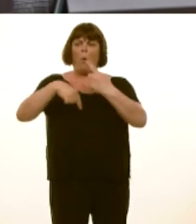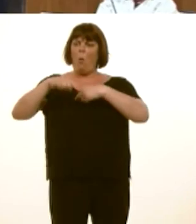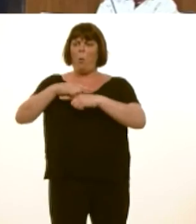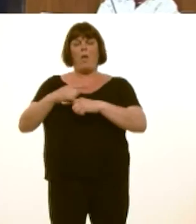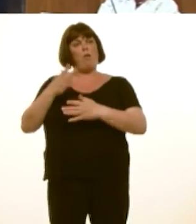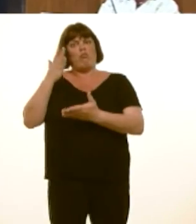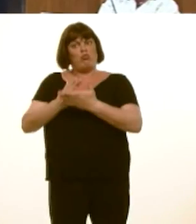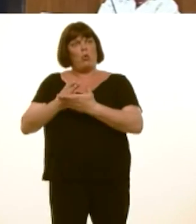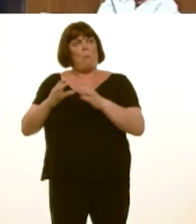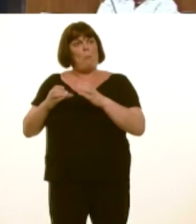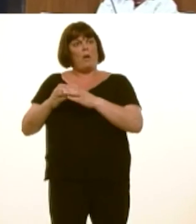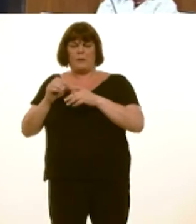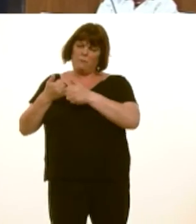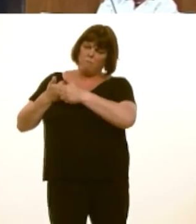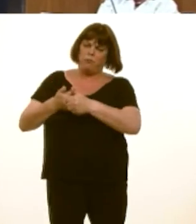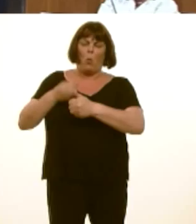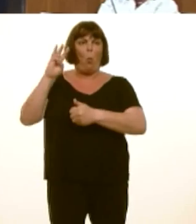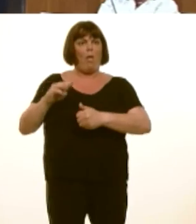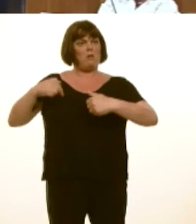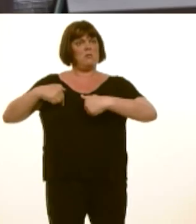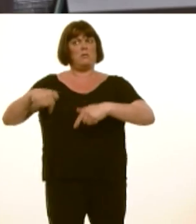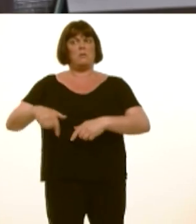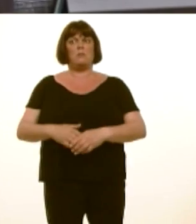true party of Wales.